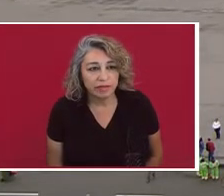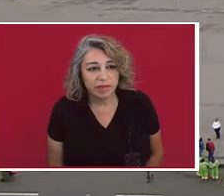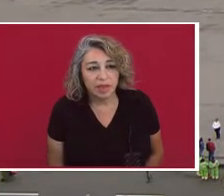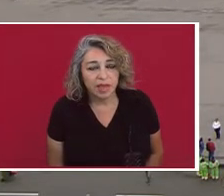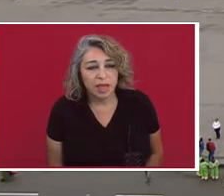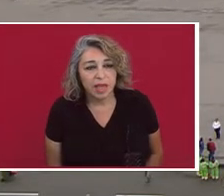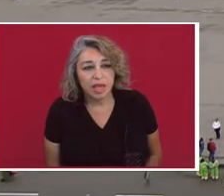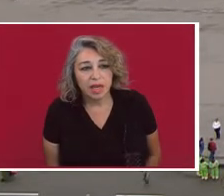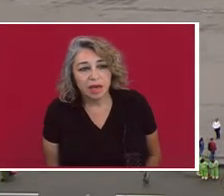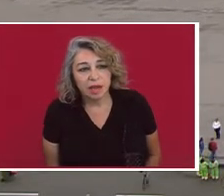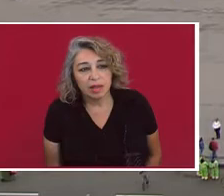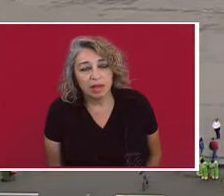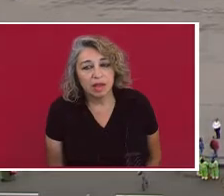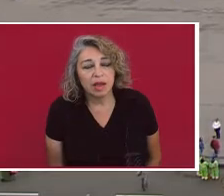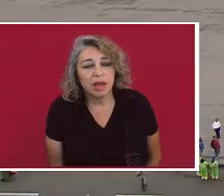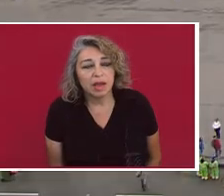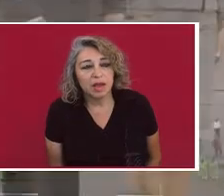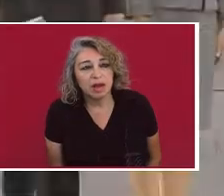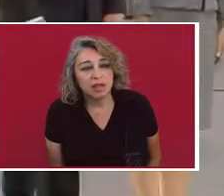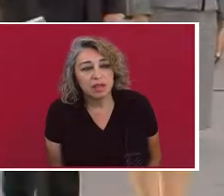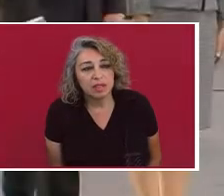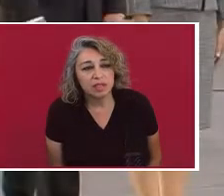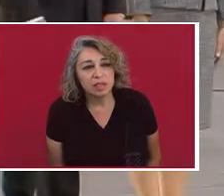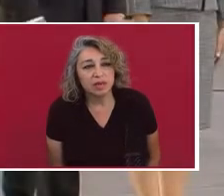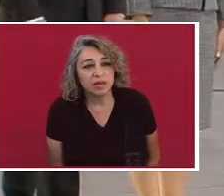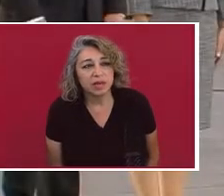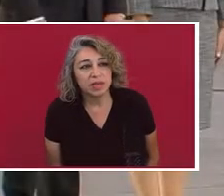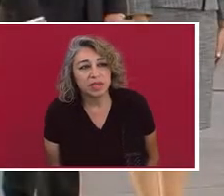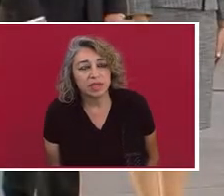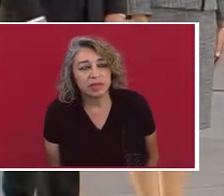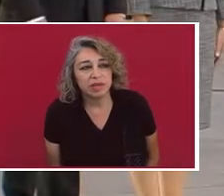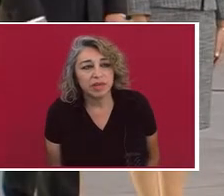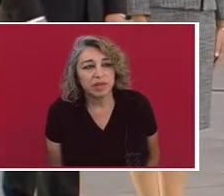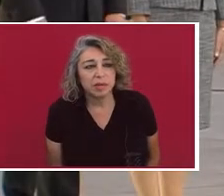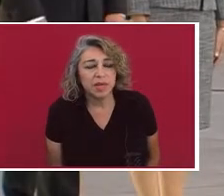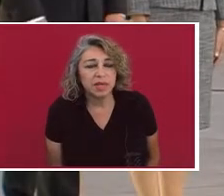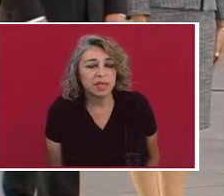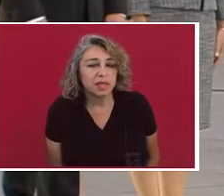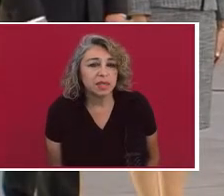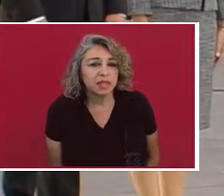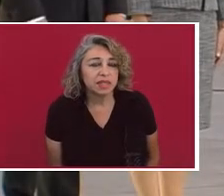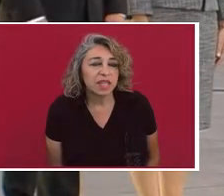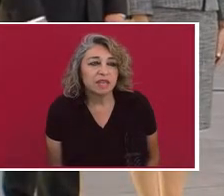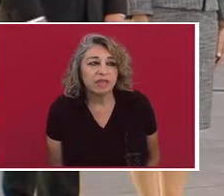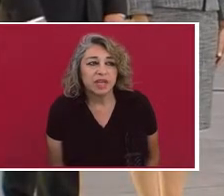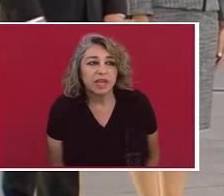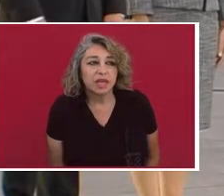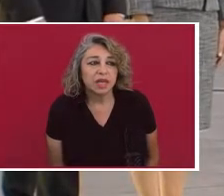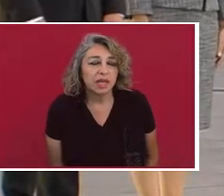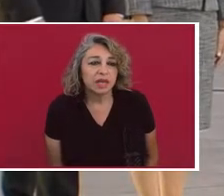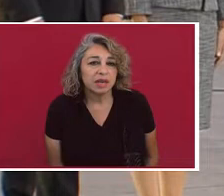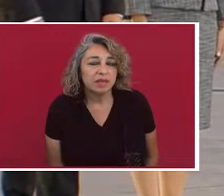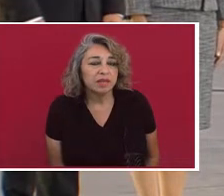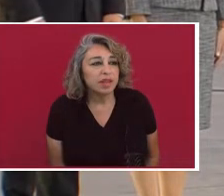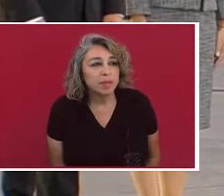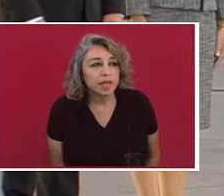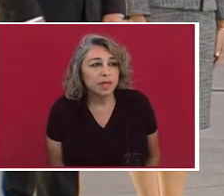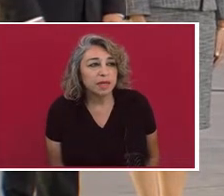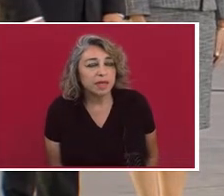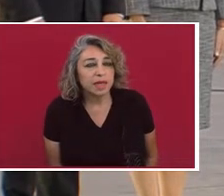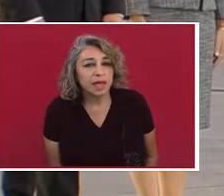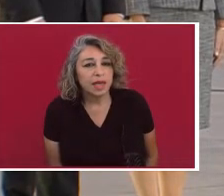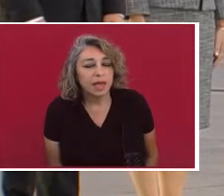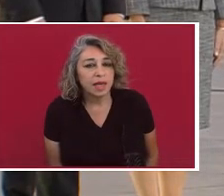wife, and all the secretaries of government, safety,